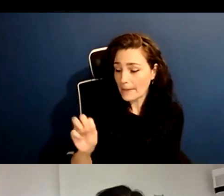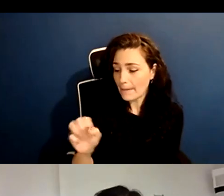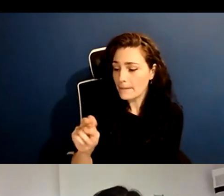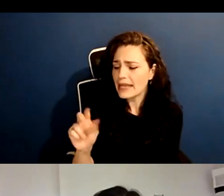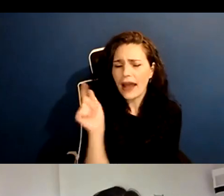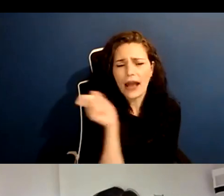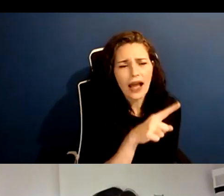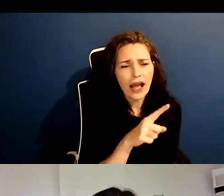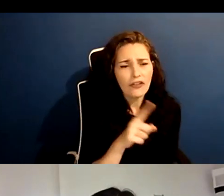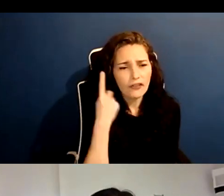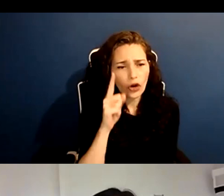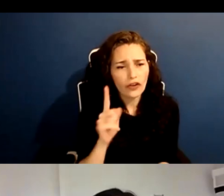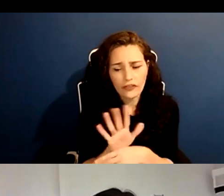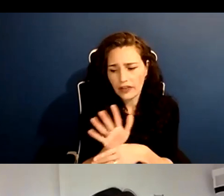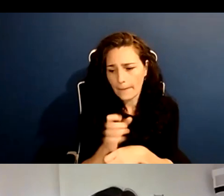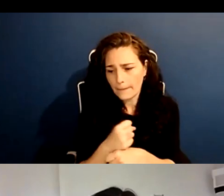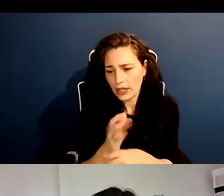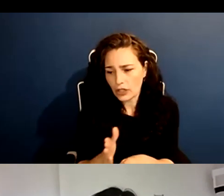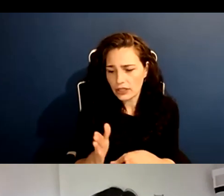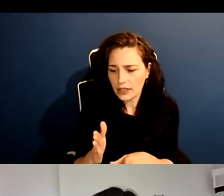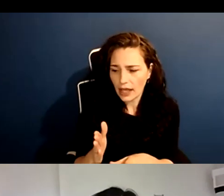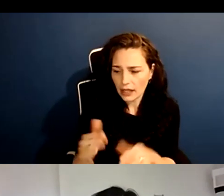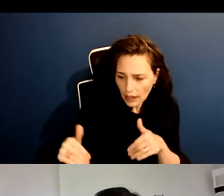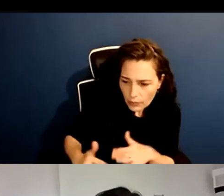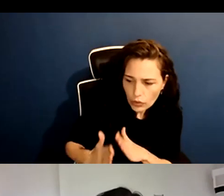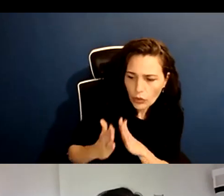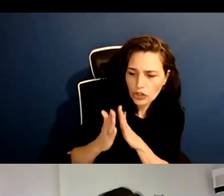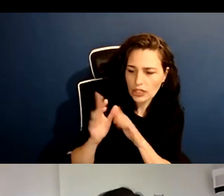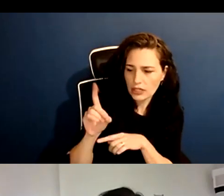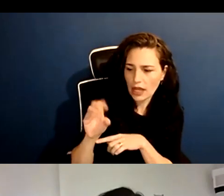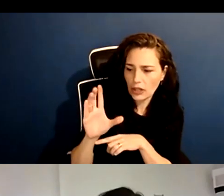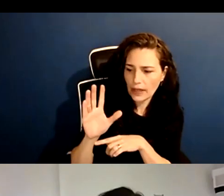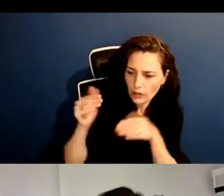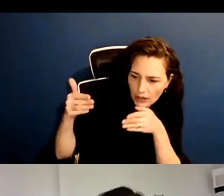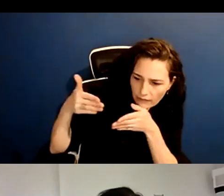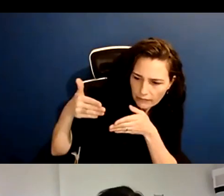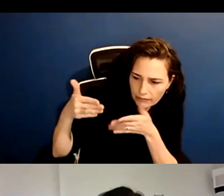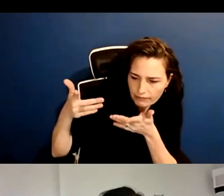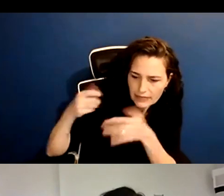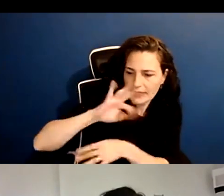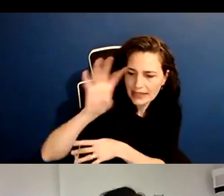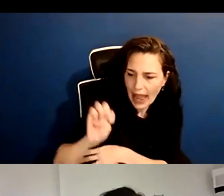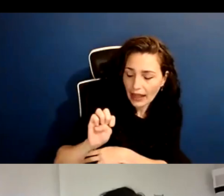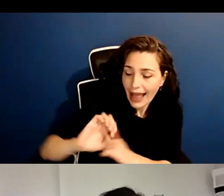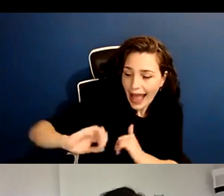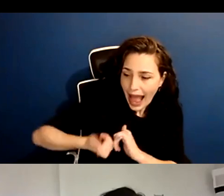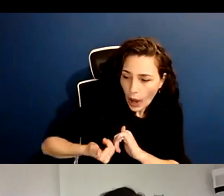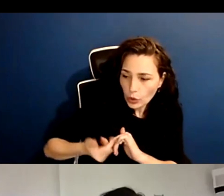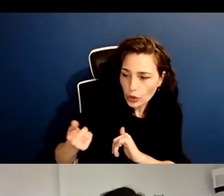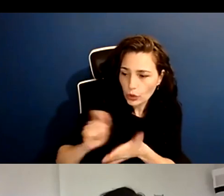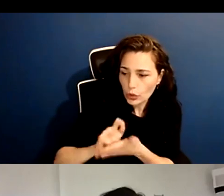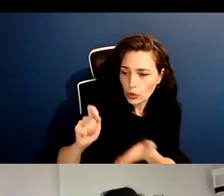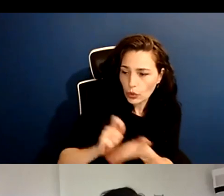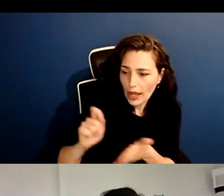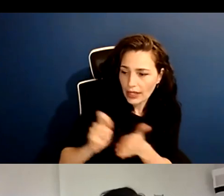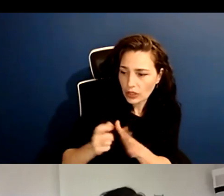about a story if it's evolving? Like, how do you write a story that hasn't happened? You know, for the short answer